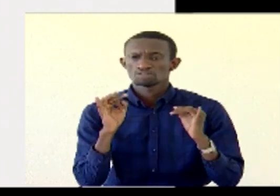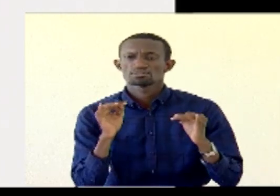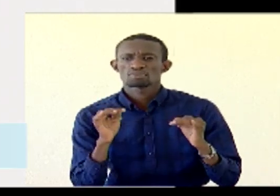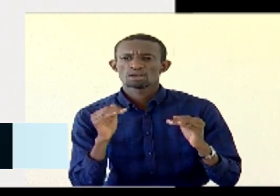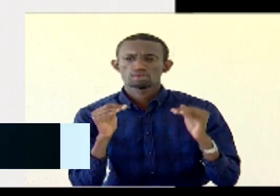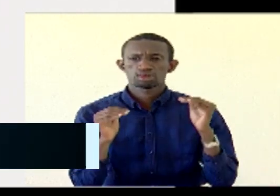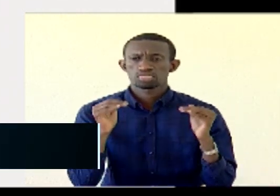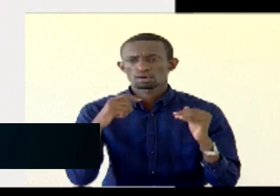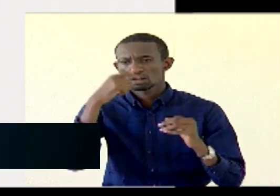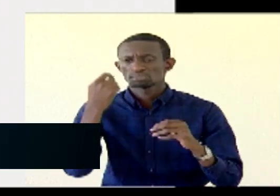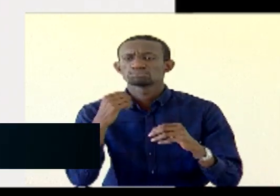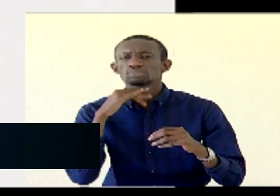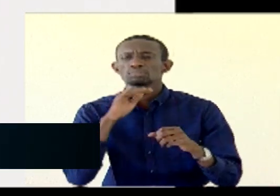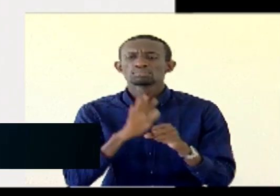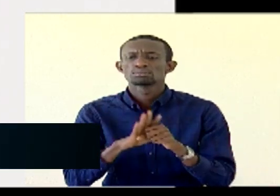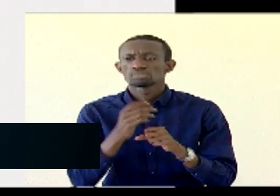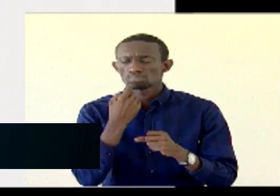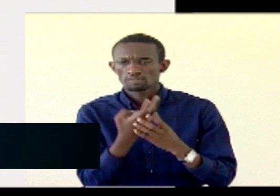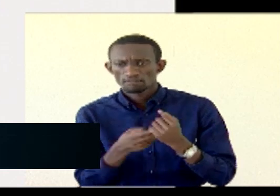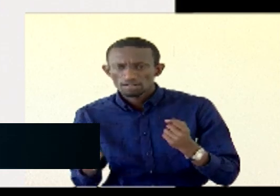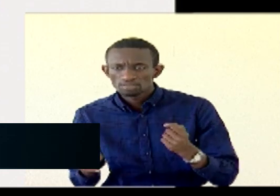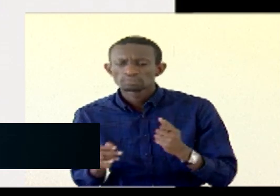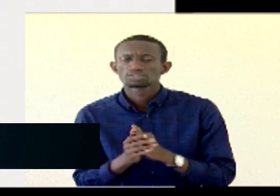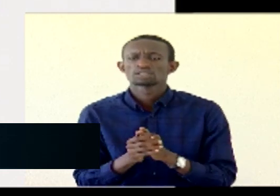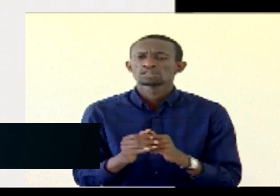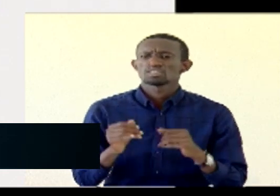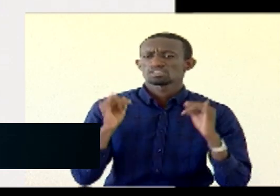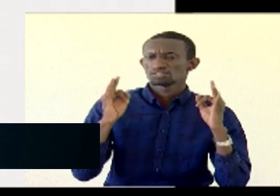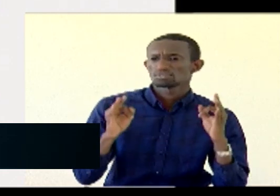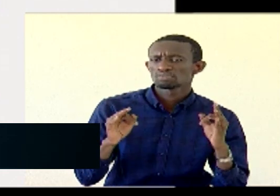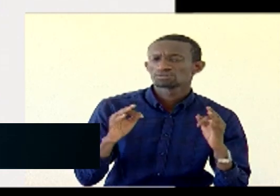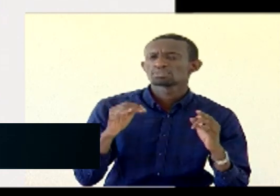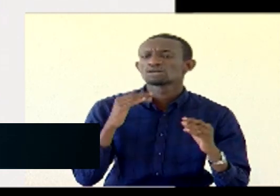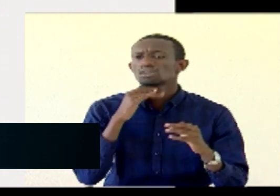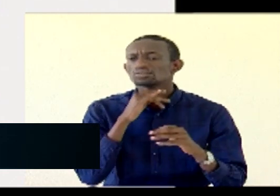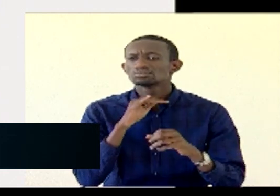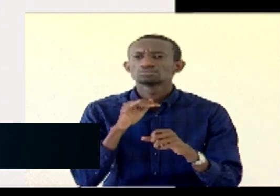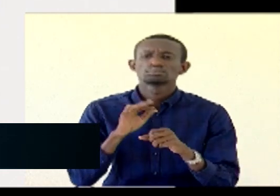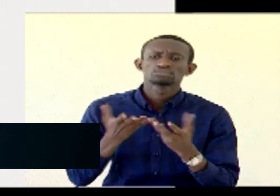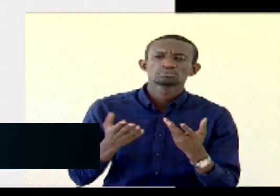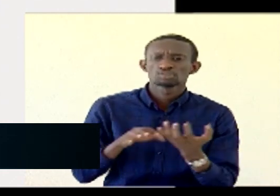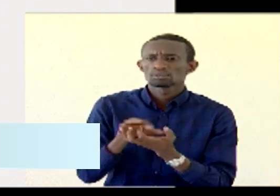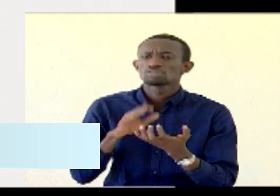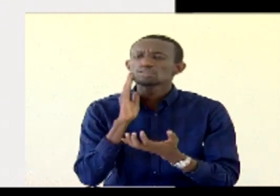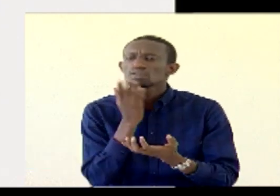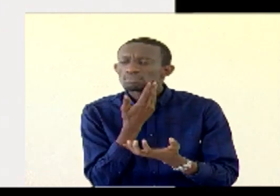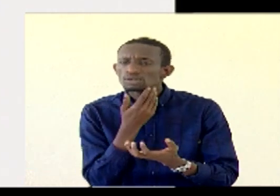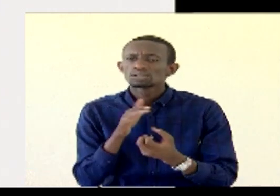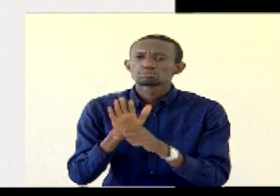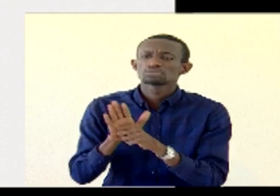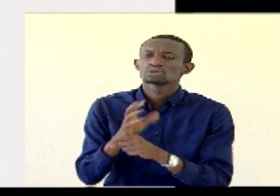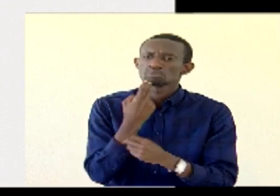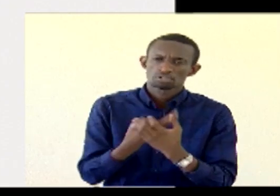body. If there are excess water, it has to be removed from the body. So the urinary system keeps everything in